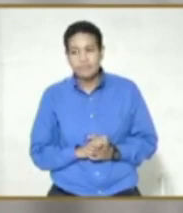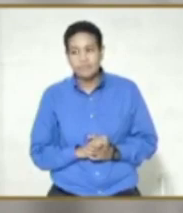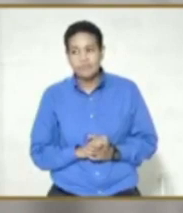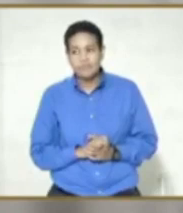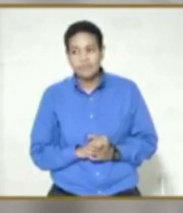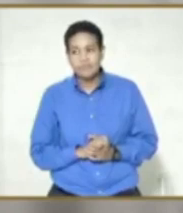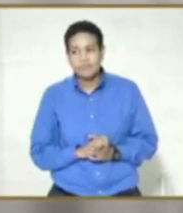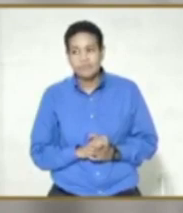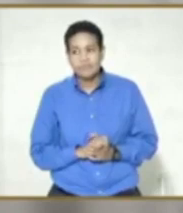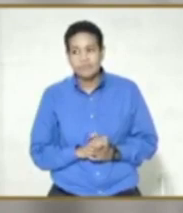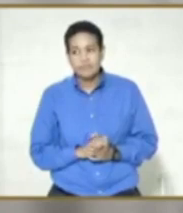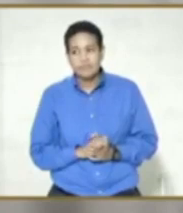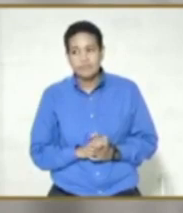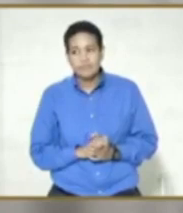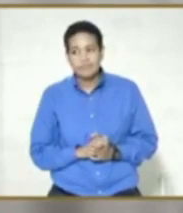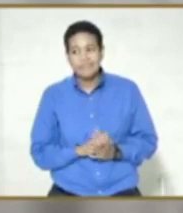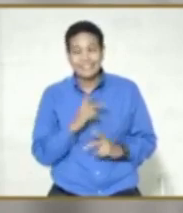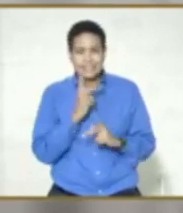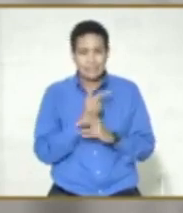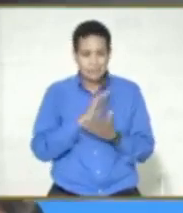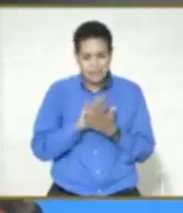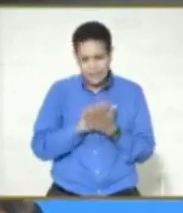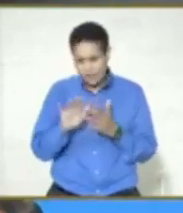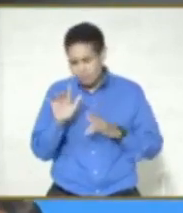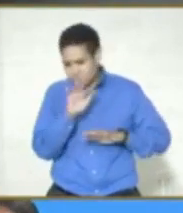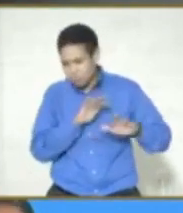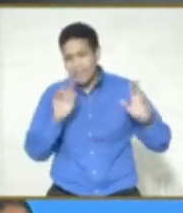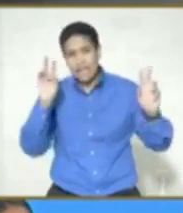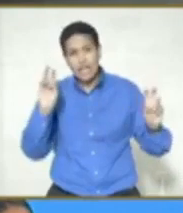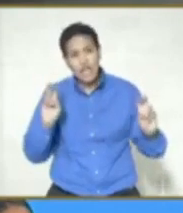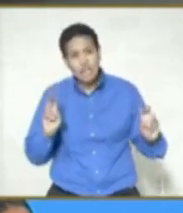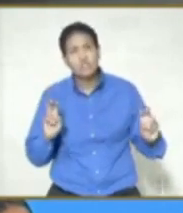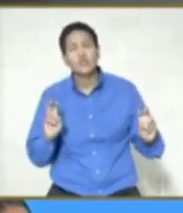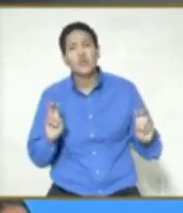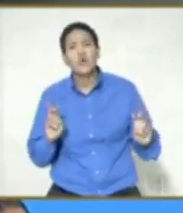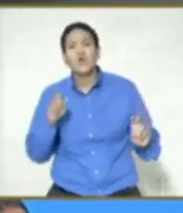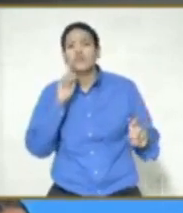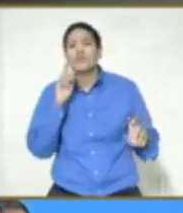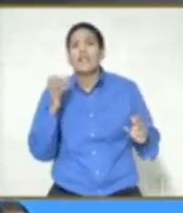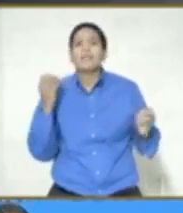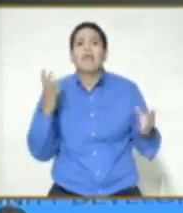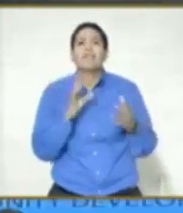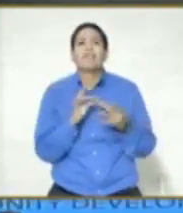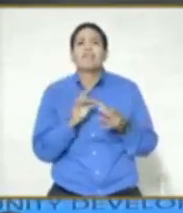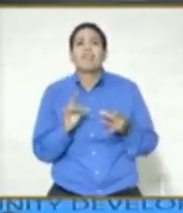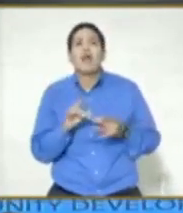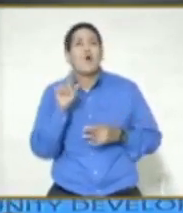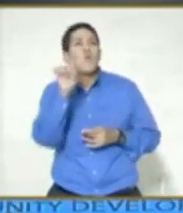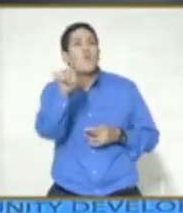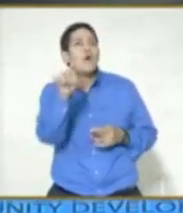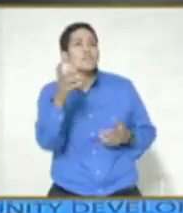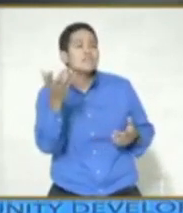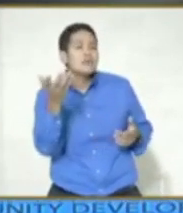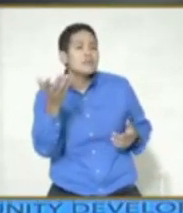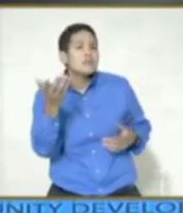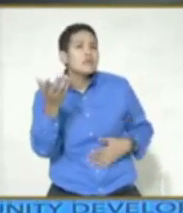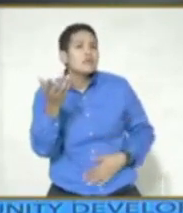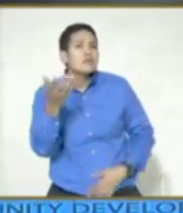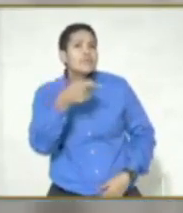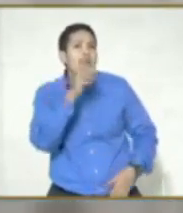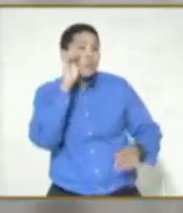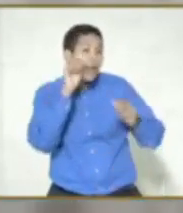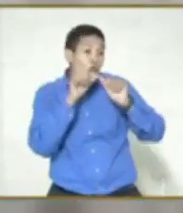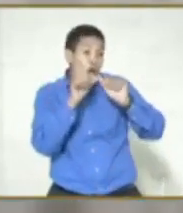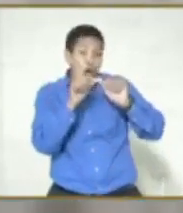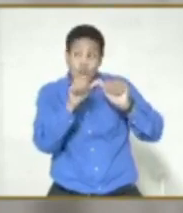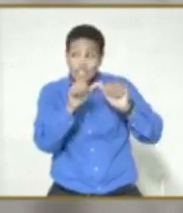sanitization issue, Honorable Minister, has gained some amount of traction, and a question is being asked whether this will continue